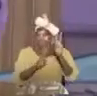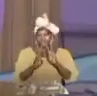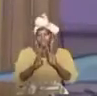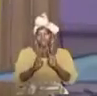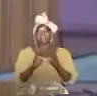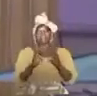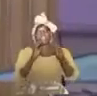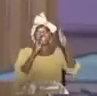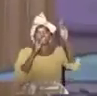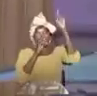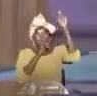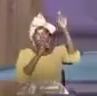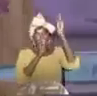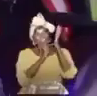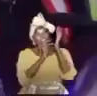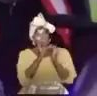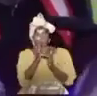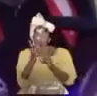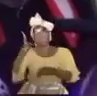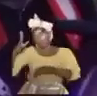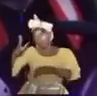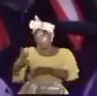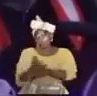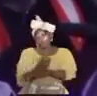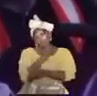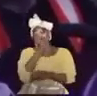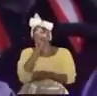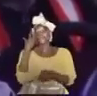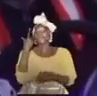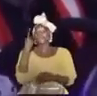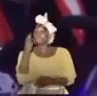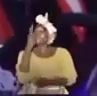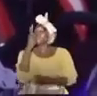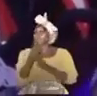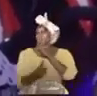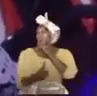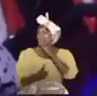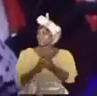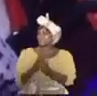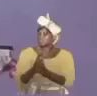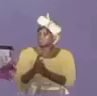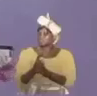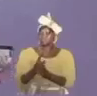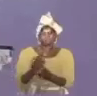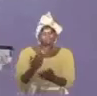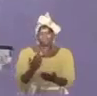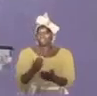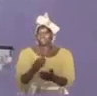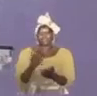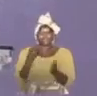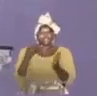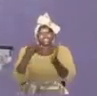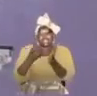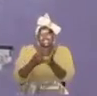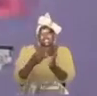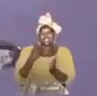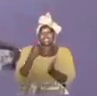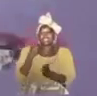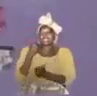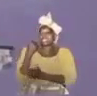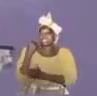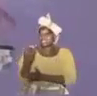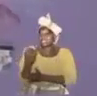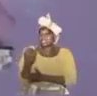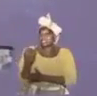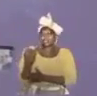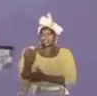says, I have overcome the world. So it is not unusual for men to be troubled. The Bible is full of